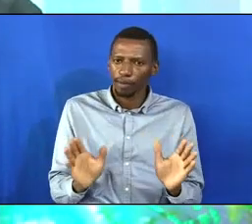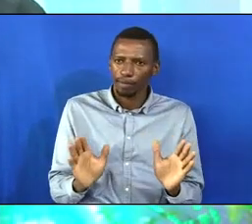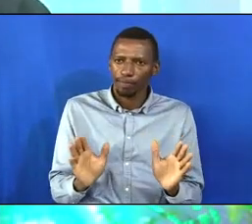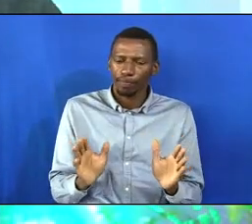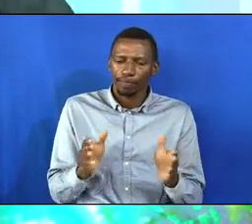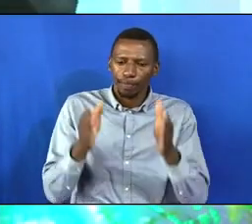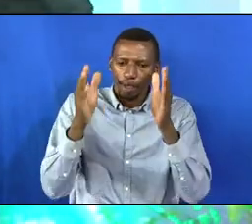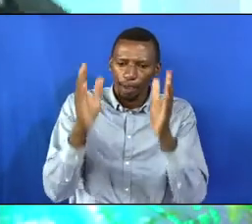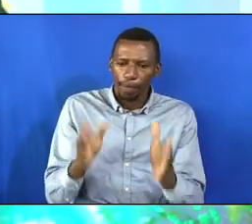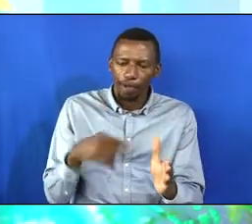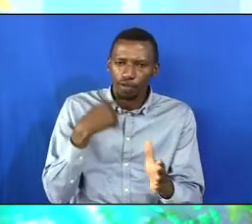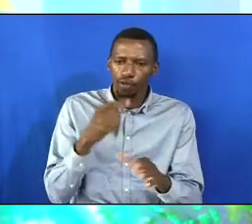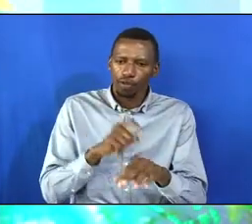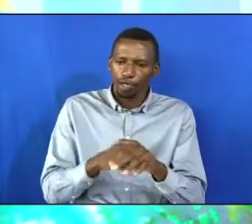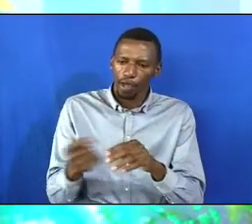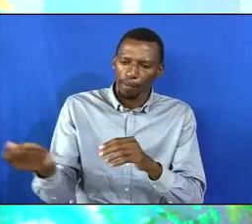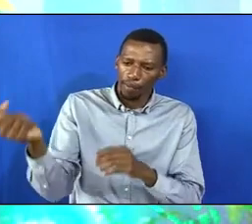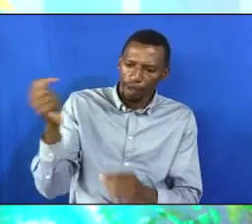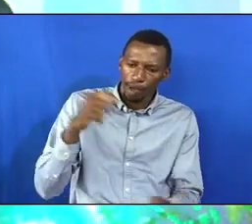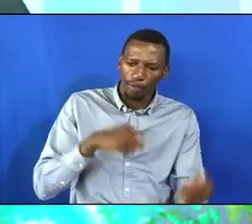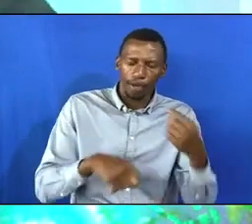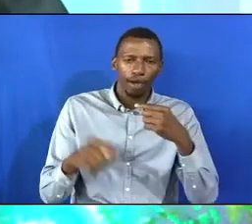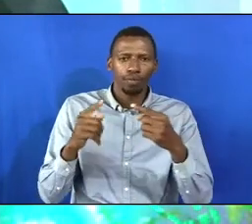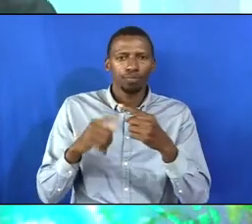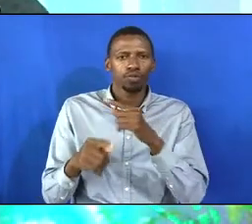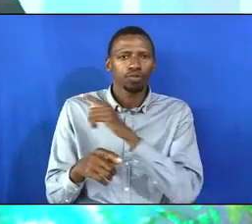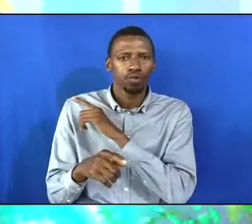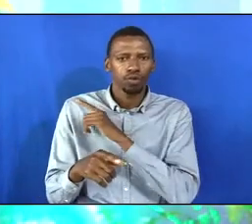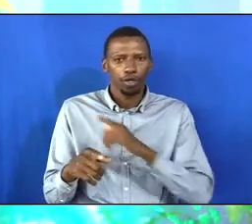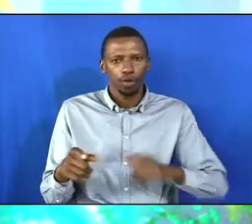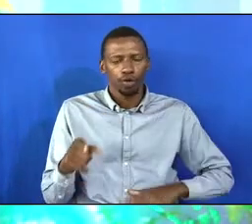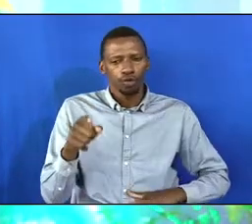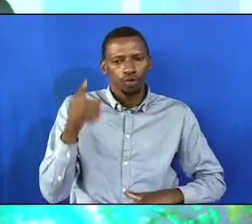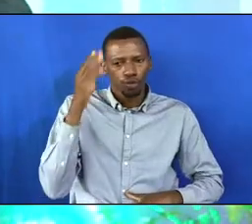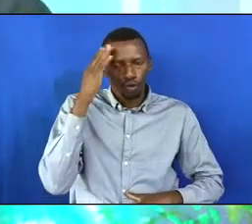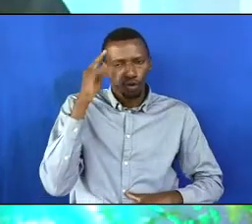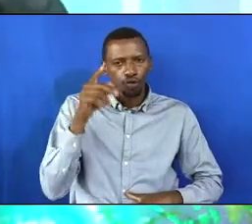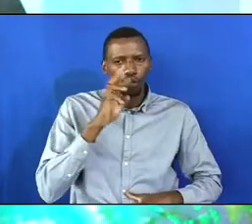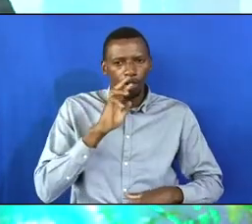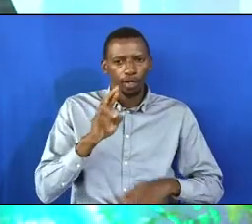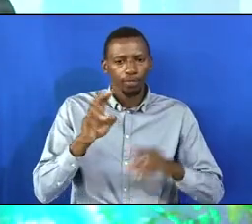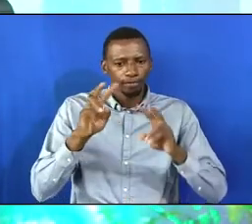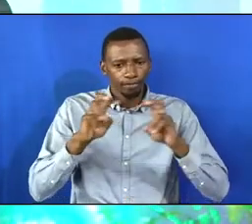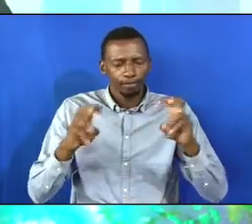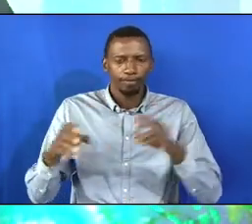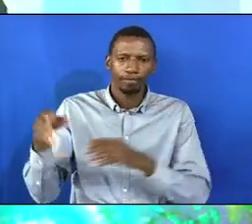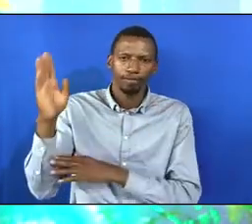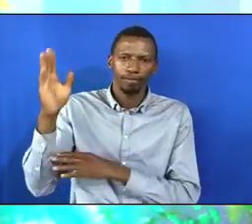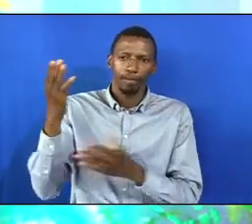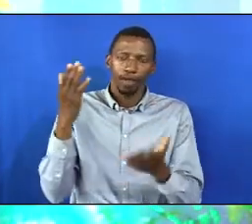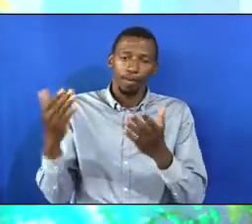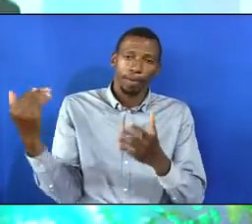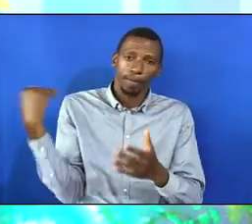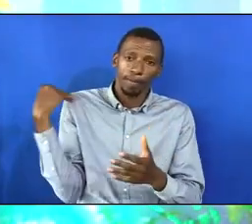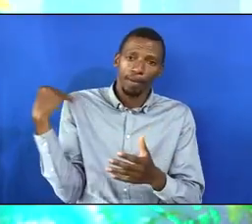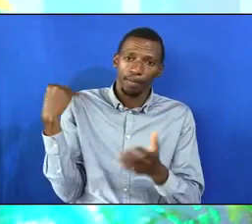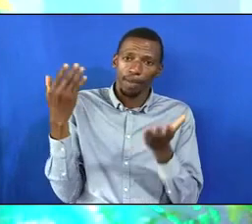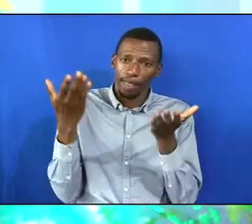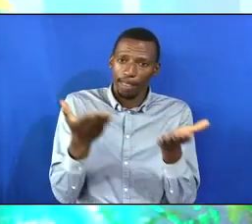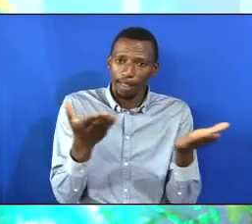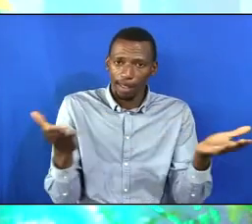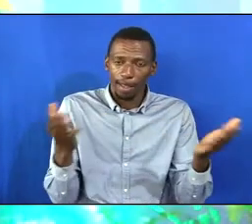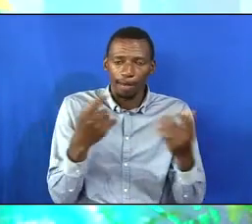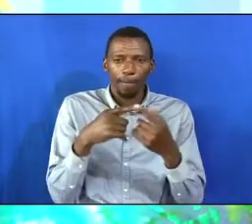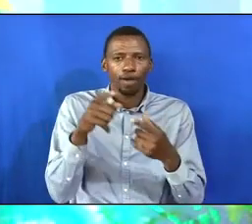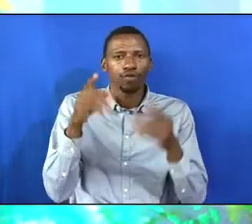he comes to the presence of the Lord, you know you are seeking God. There could be distractions, but your focus is on